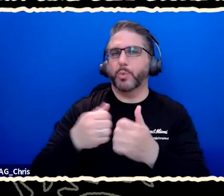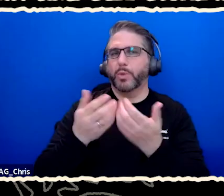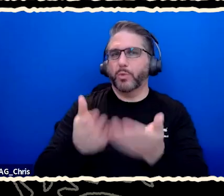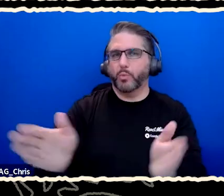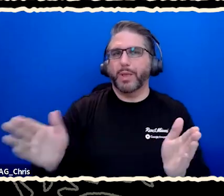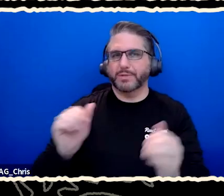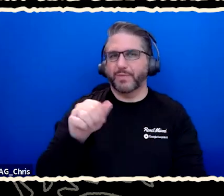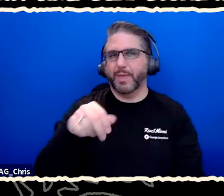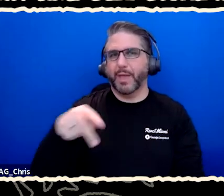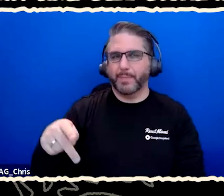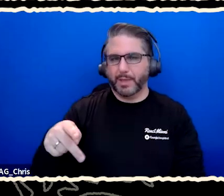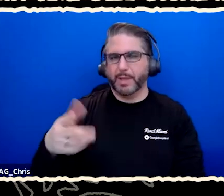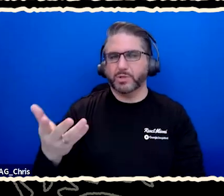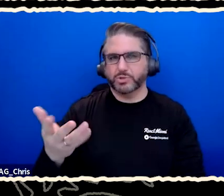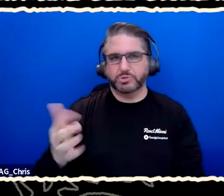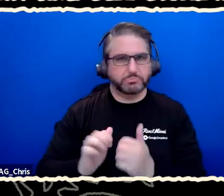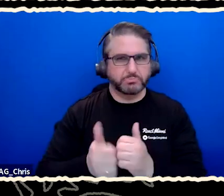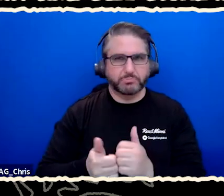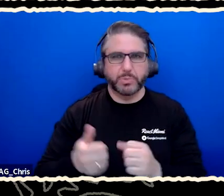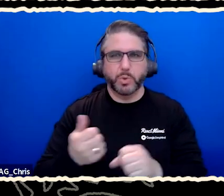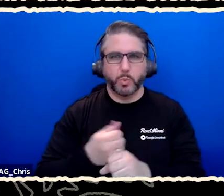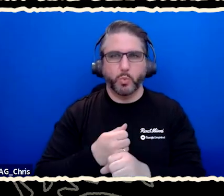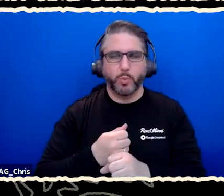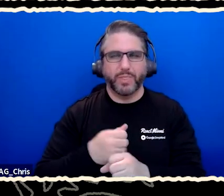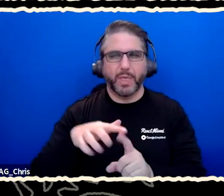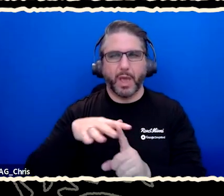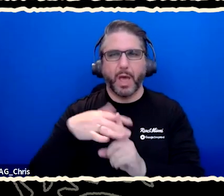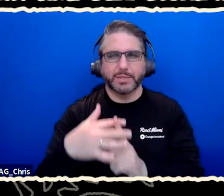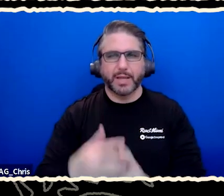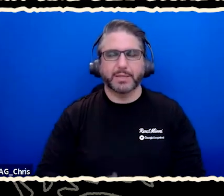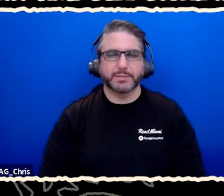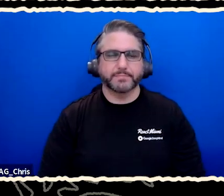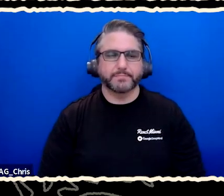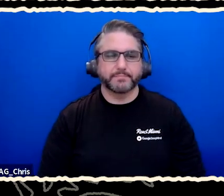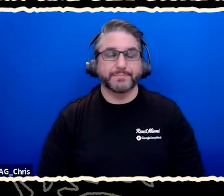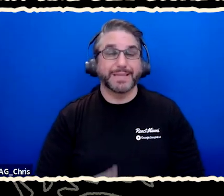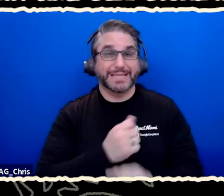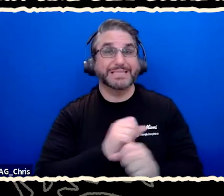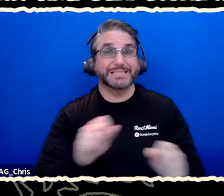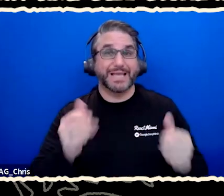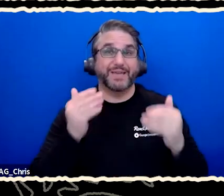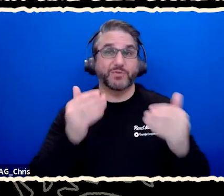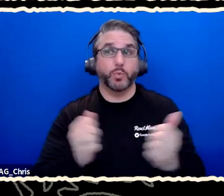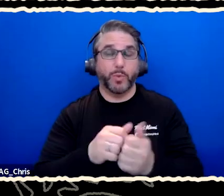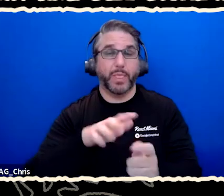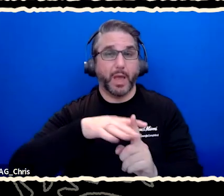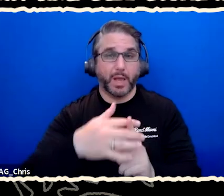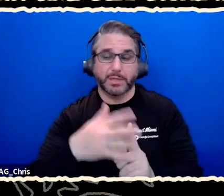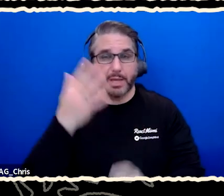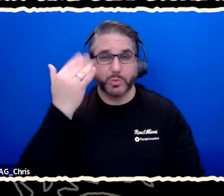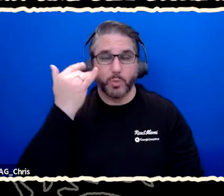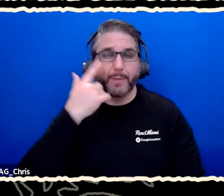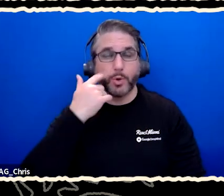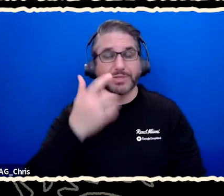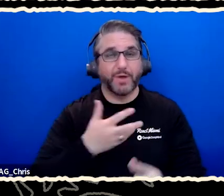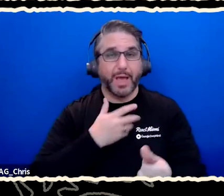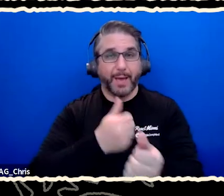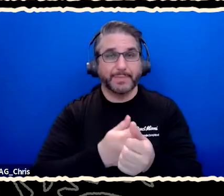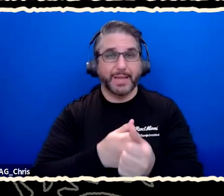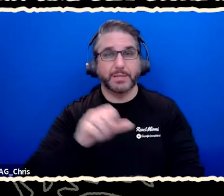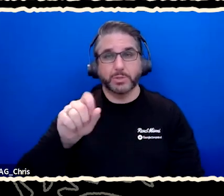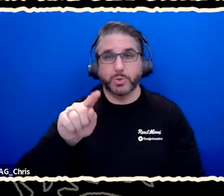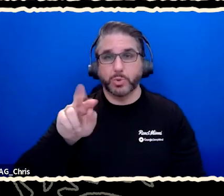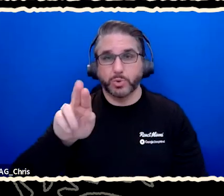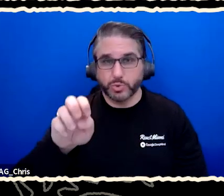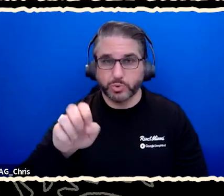the application with a context. It's safe to do so in a context because when updated, the store instance doesn't